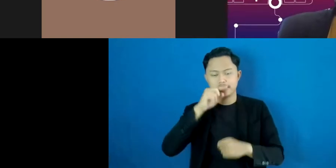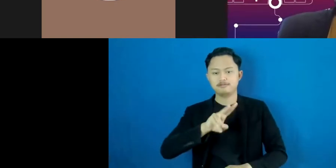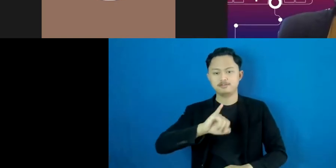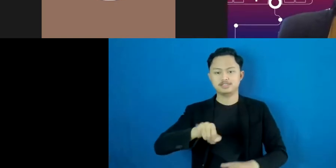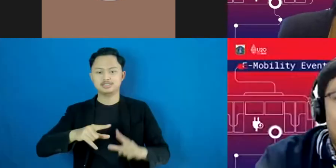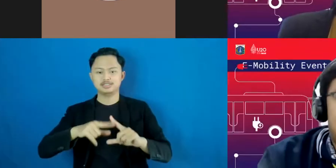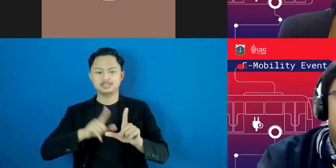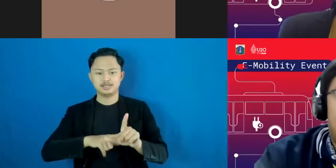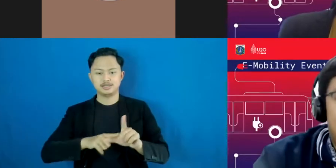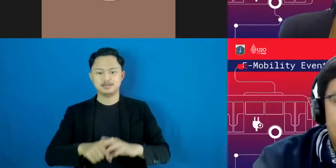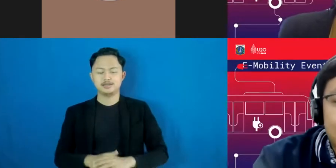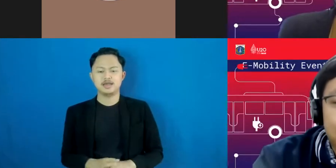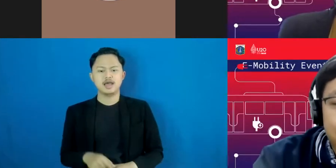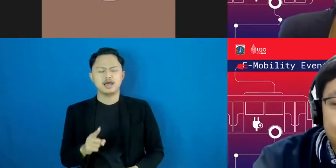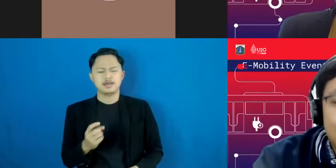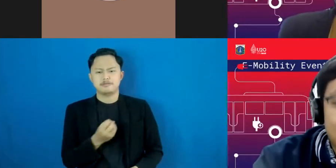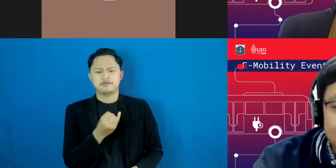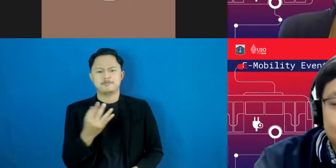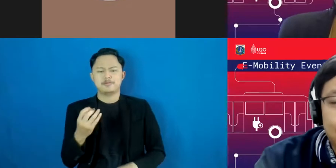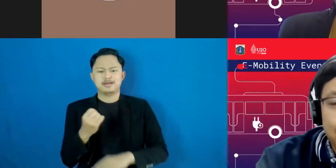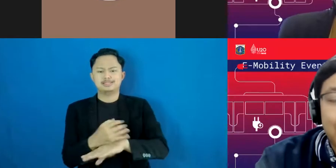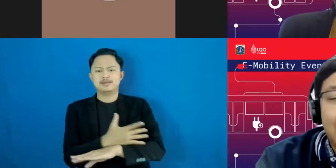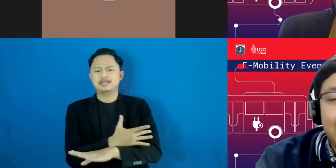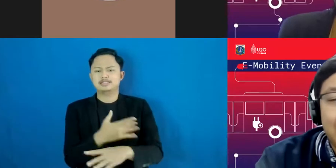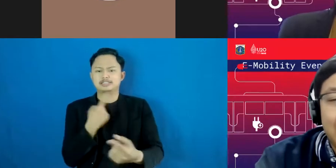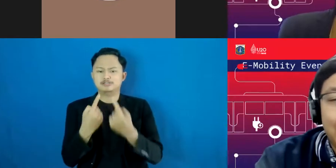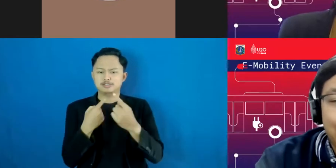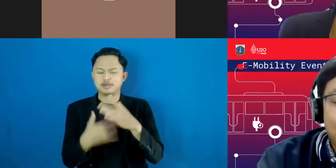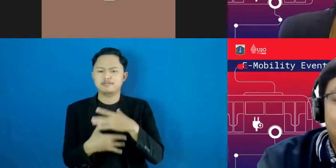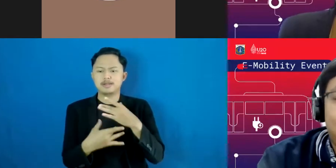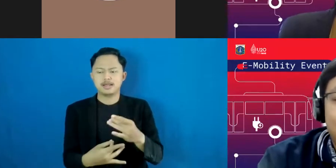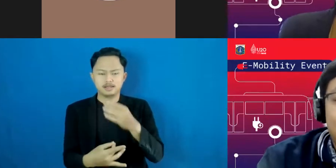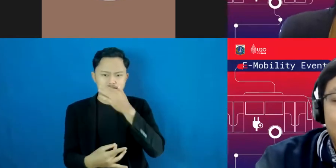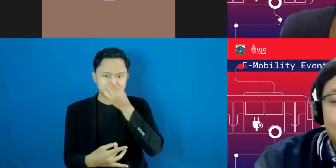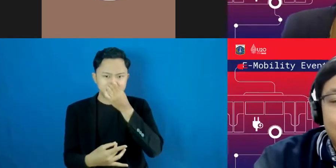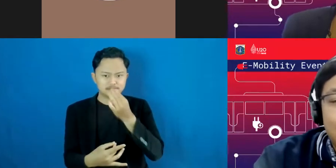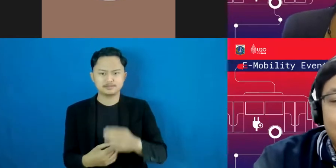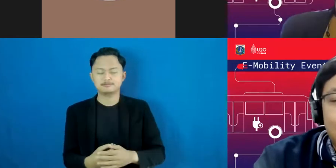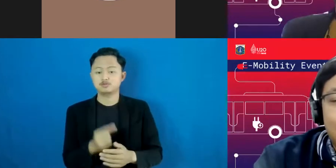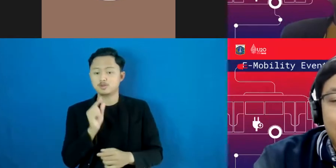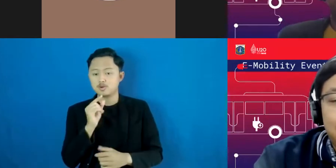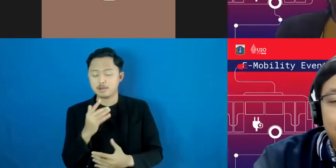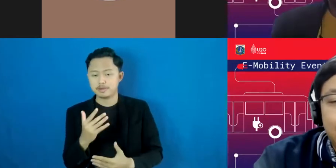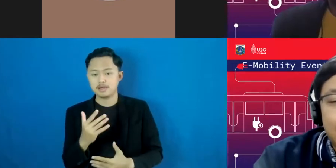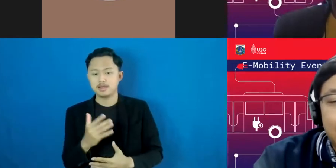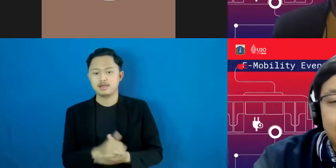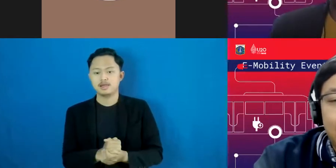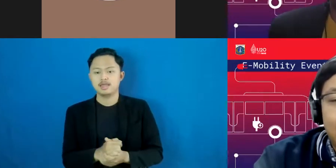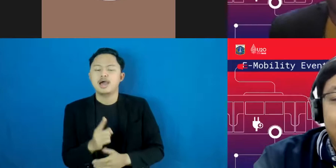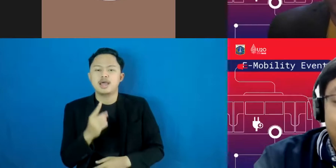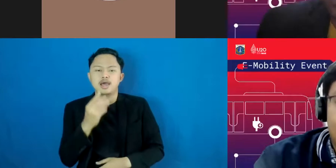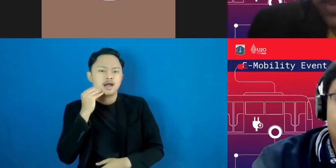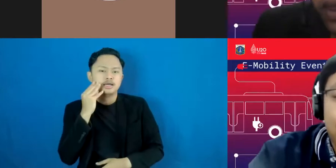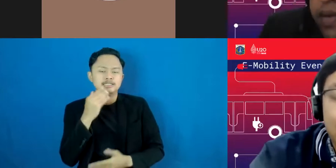Kumar. That is very insightful discussion from you that you share about the experience there